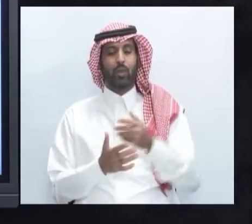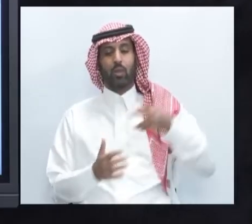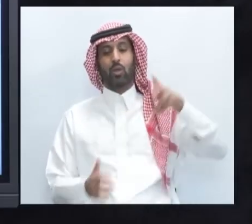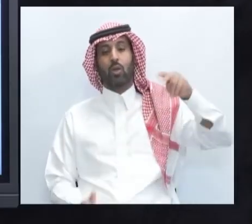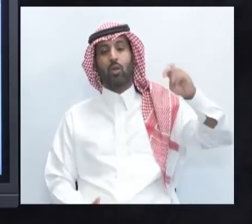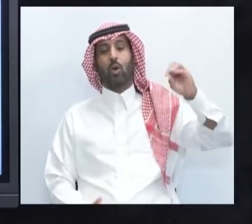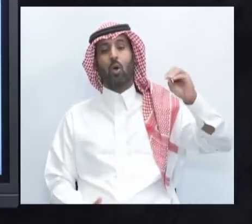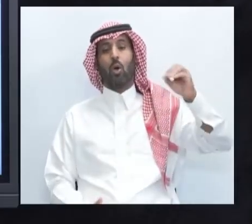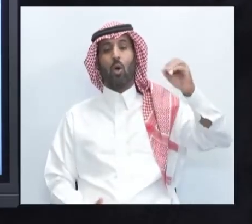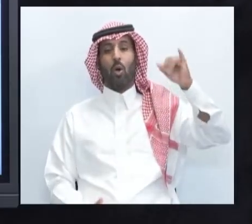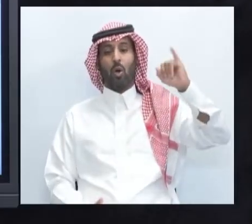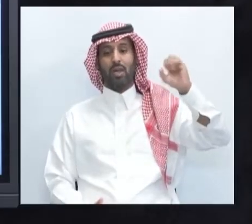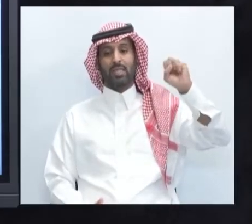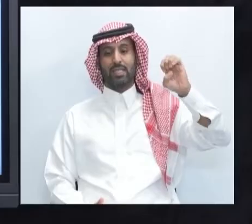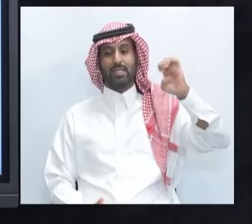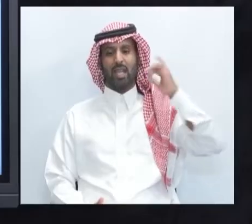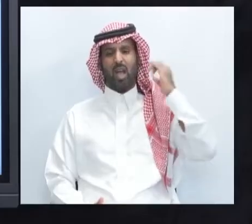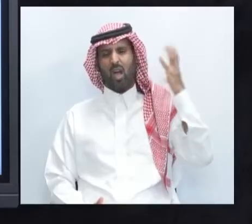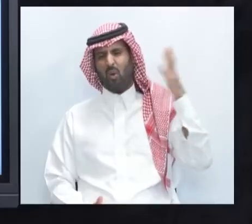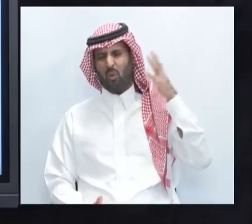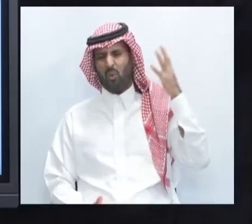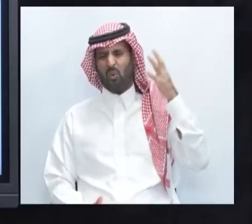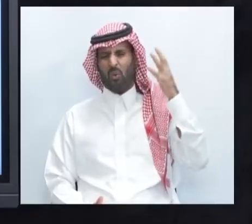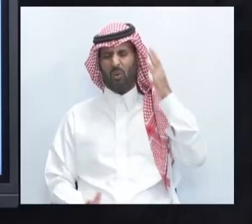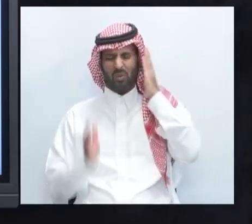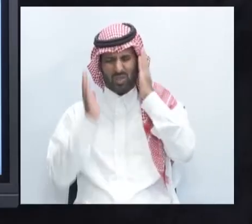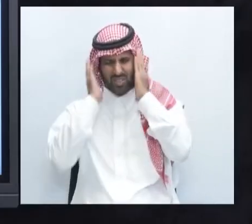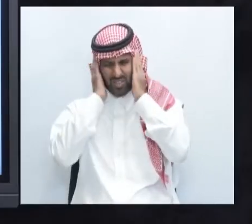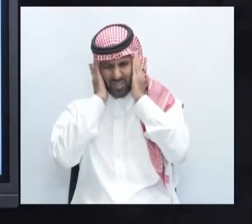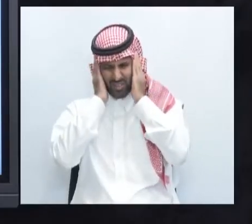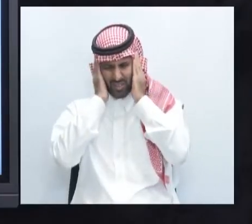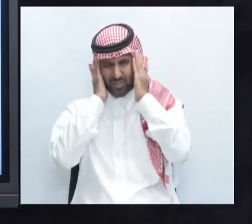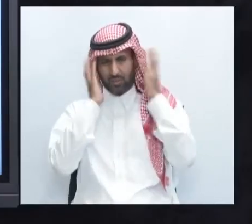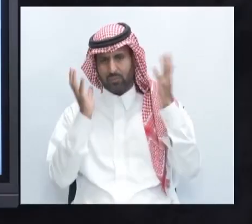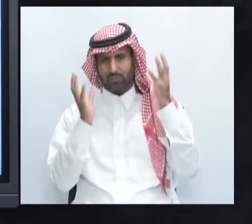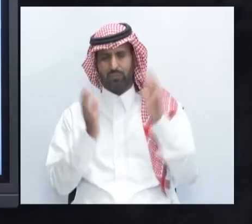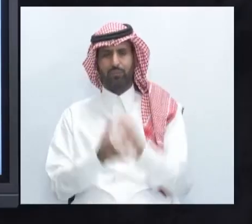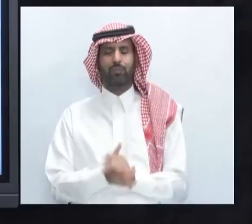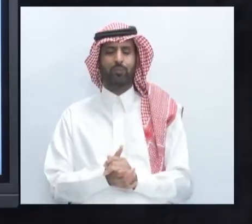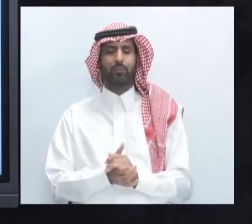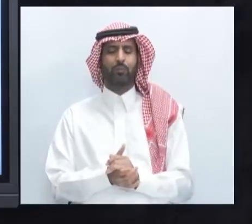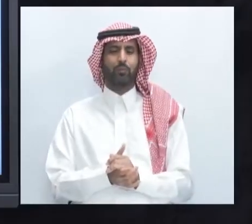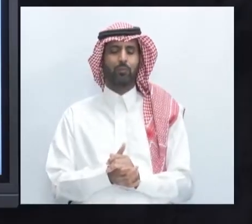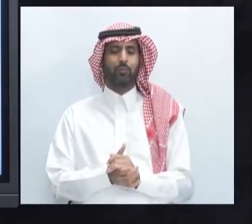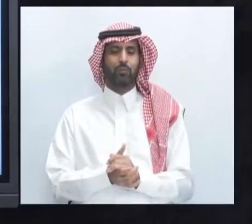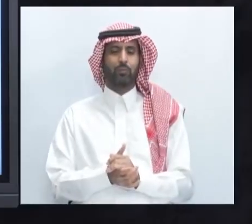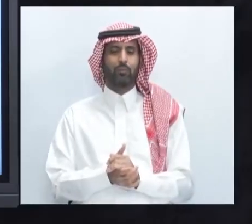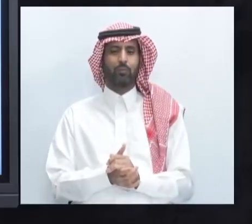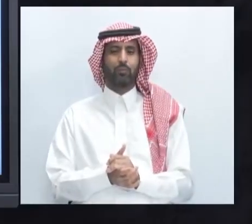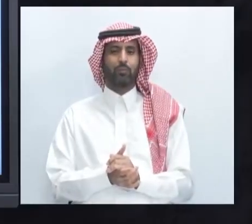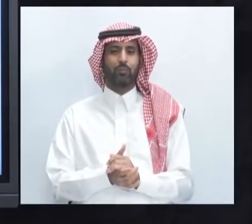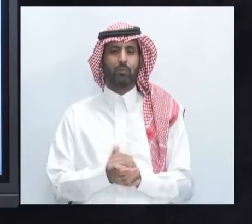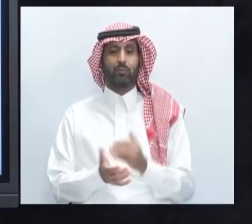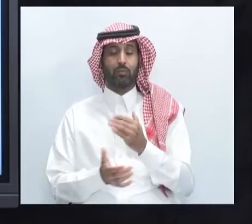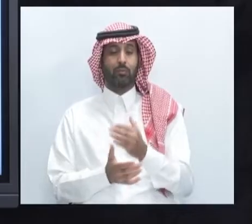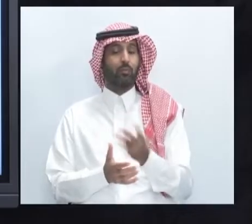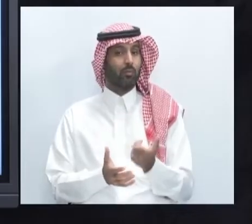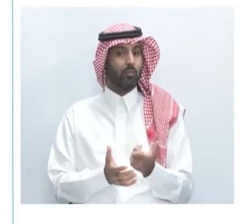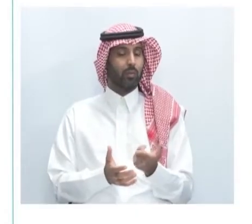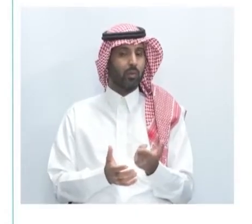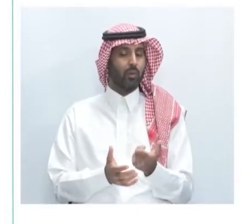so it's what? Noisy, don't talk, don't speak loudly. So shut your mouth. Okay,